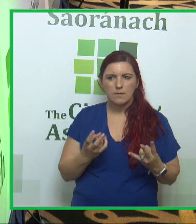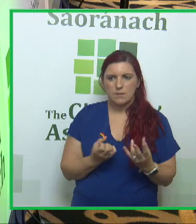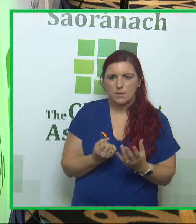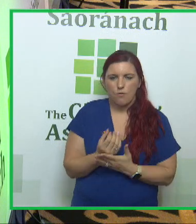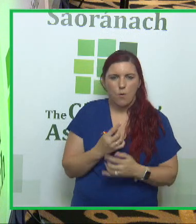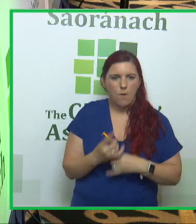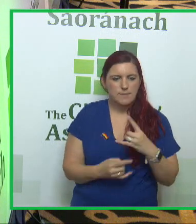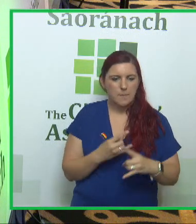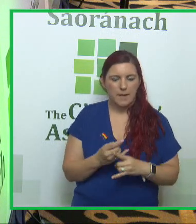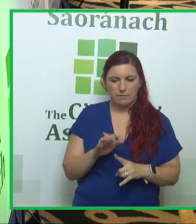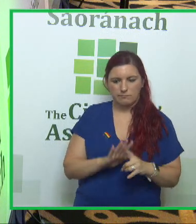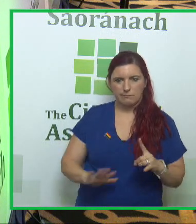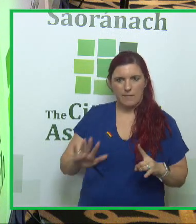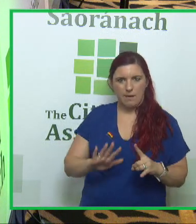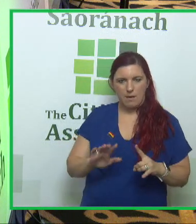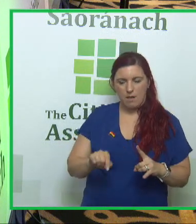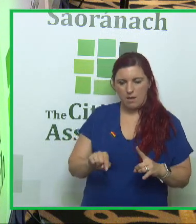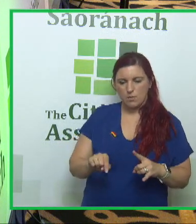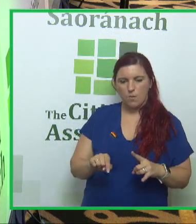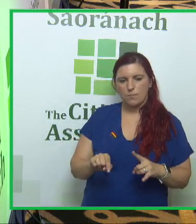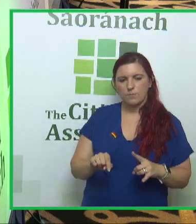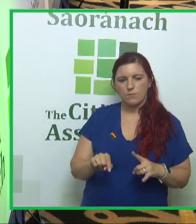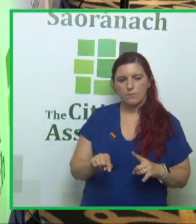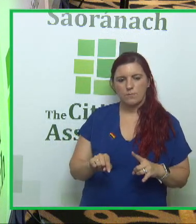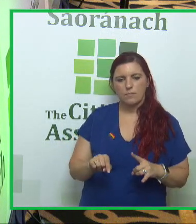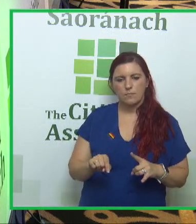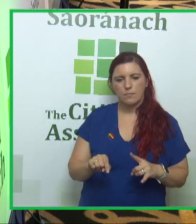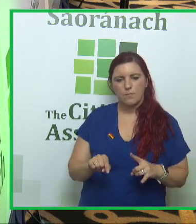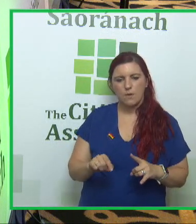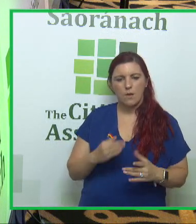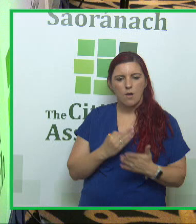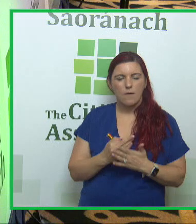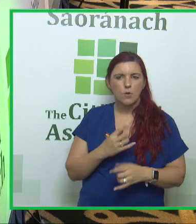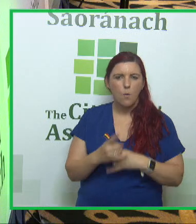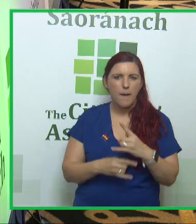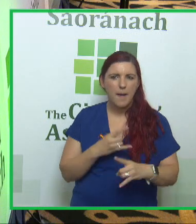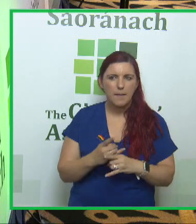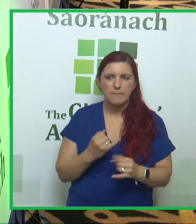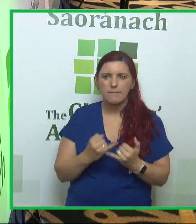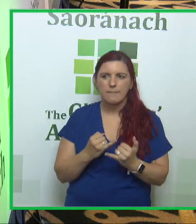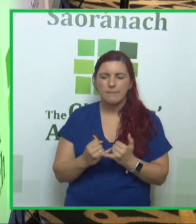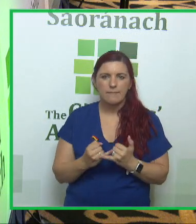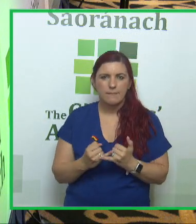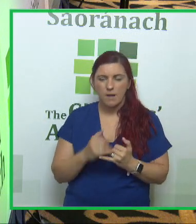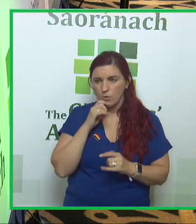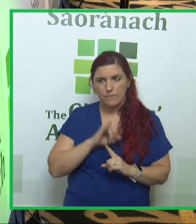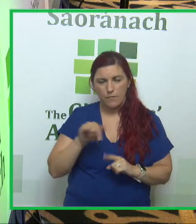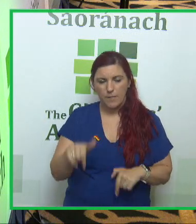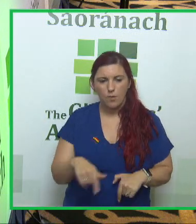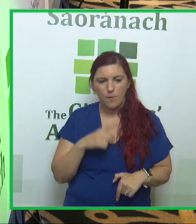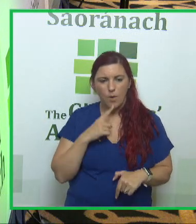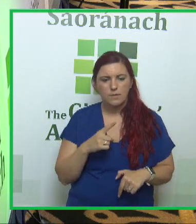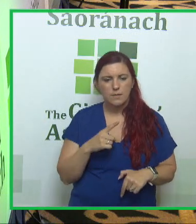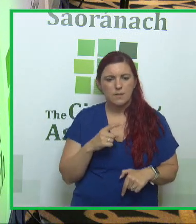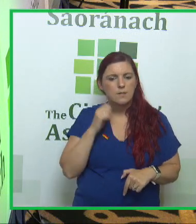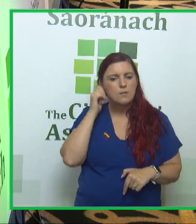team down in the Midwest often have to drive to Beaumont, not a million miles from here, hospital to